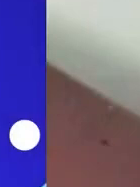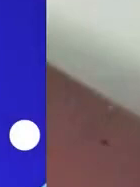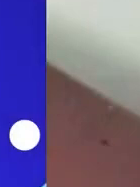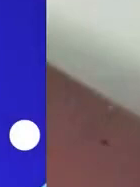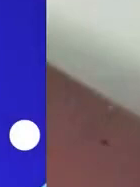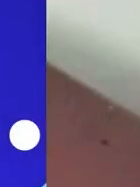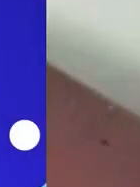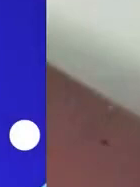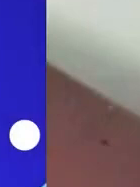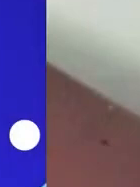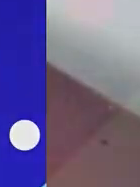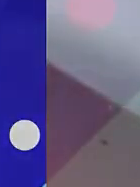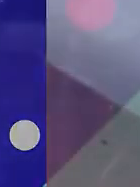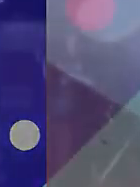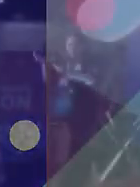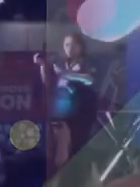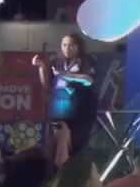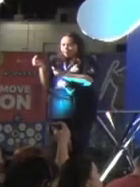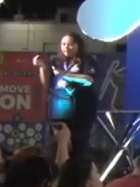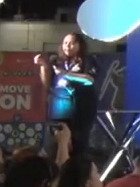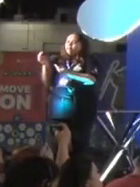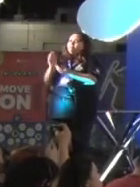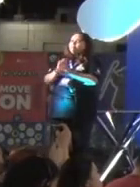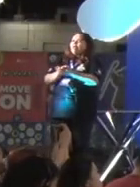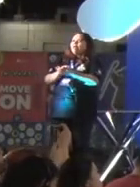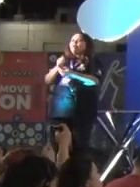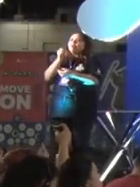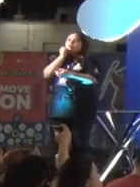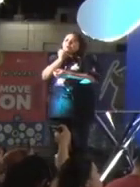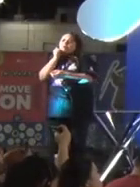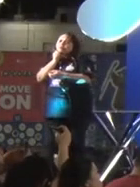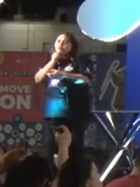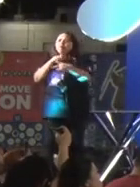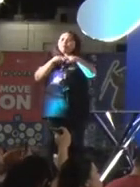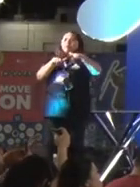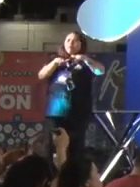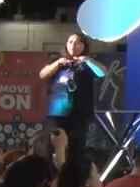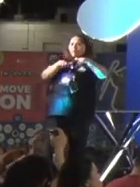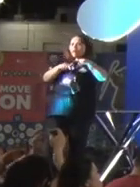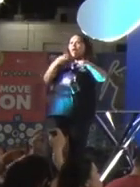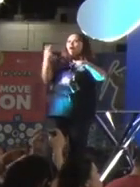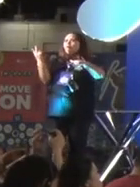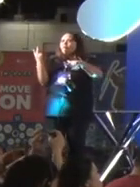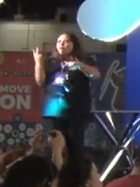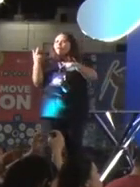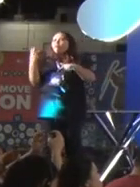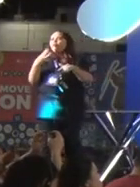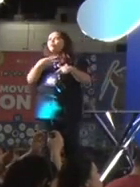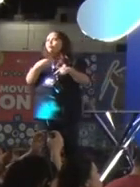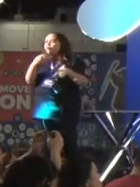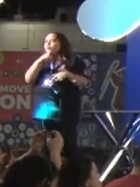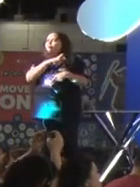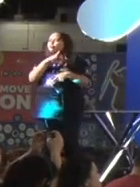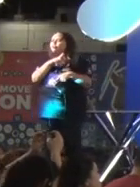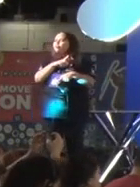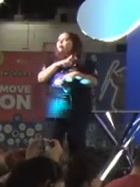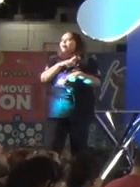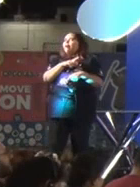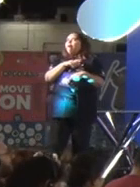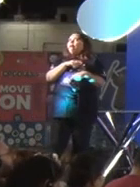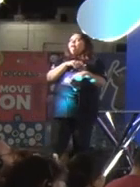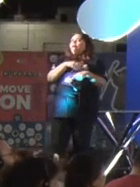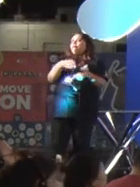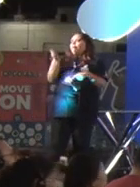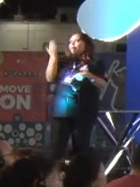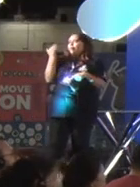man, he's a working scientist, he has two young children, he already has motor neurone